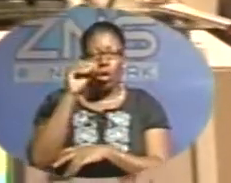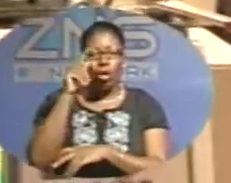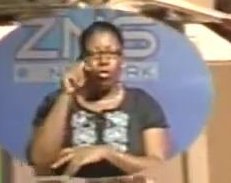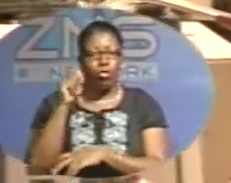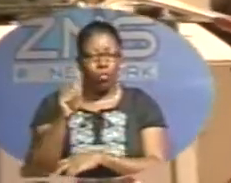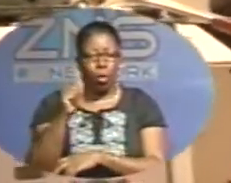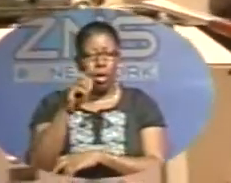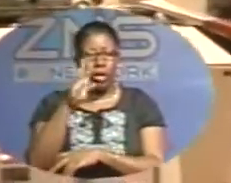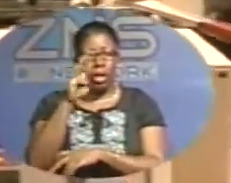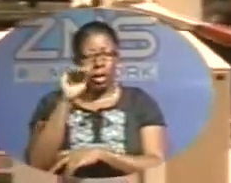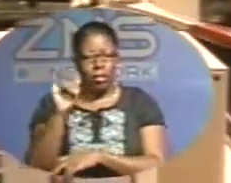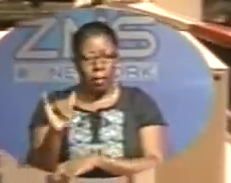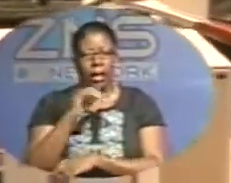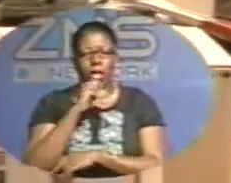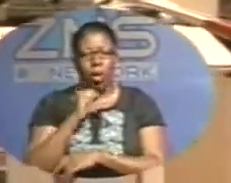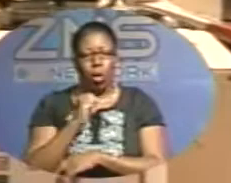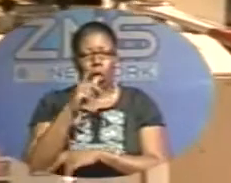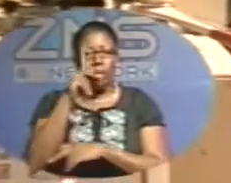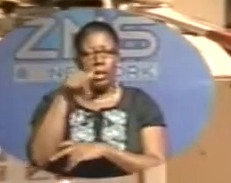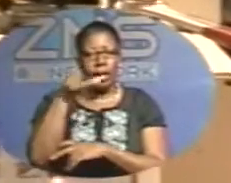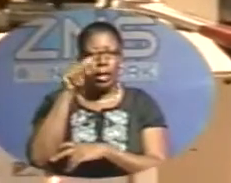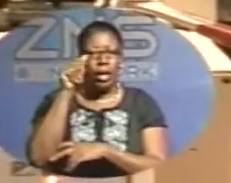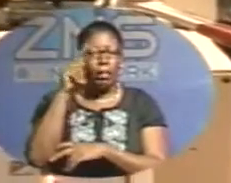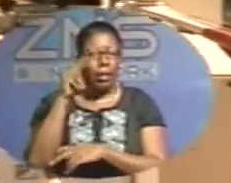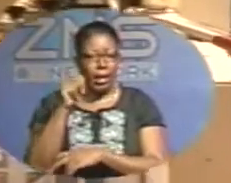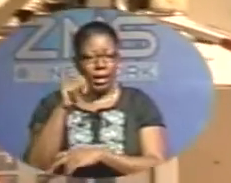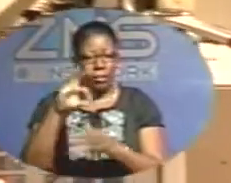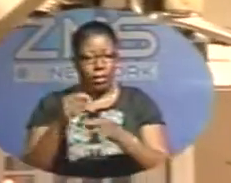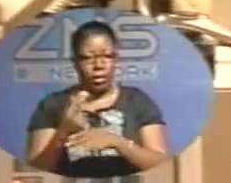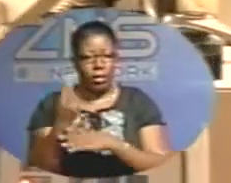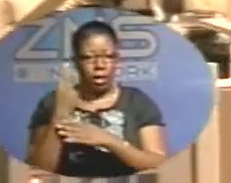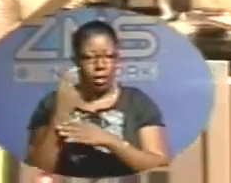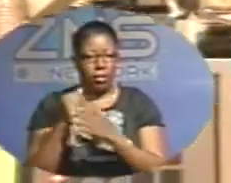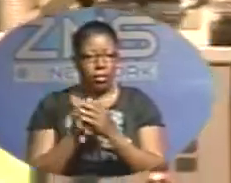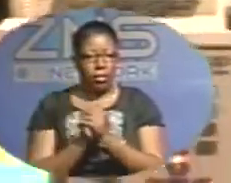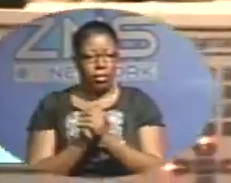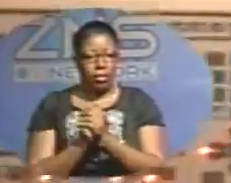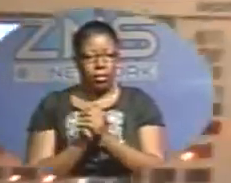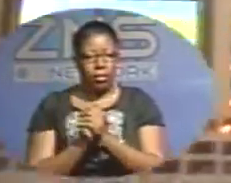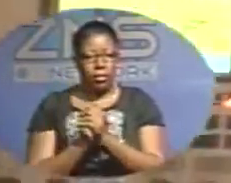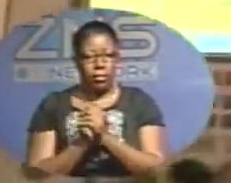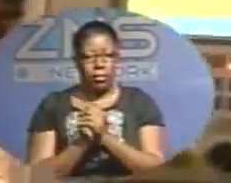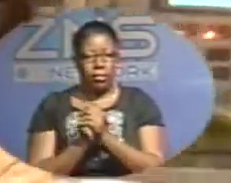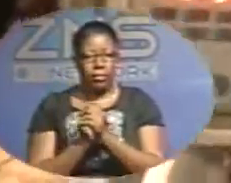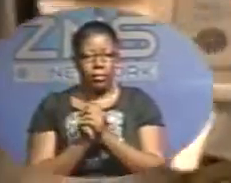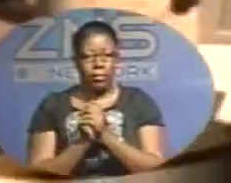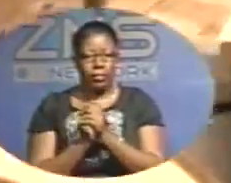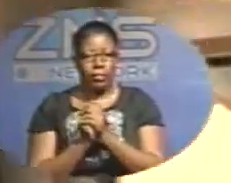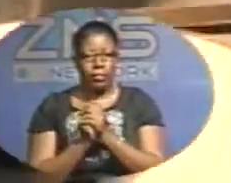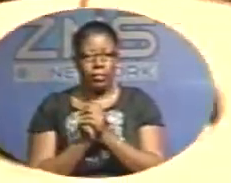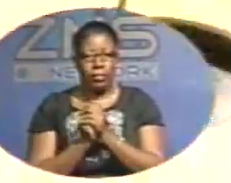which has been set up in that area. We spoke with him just after that tour.